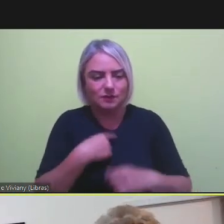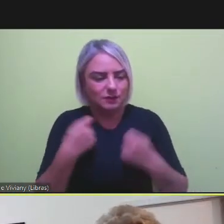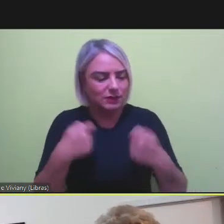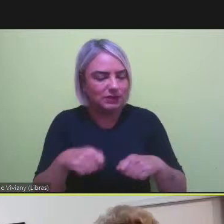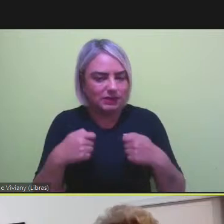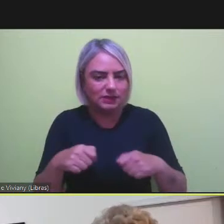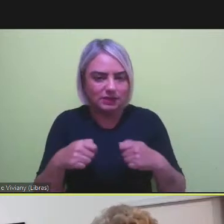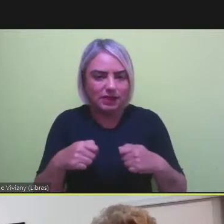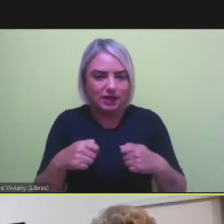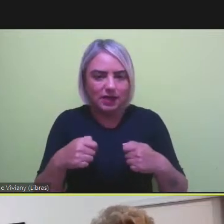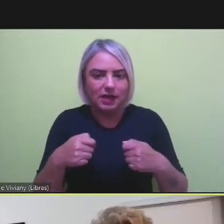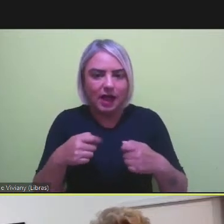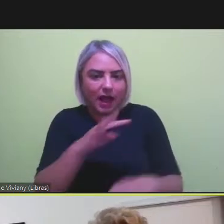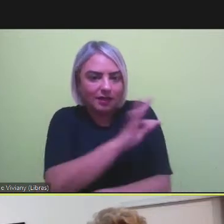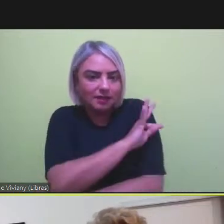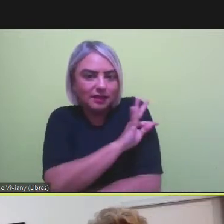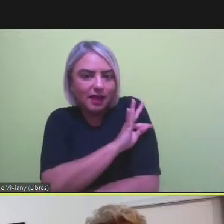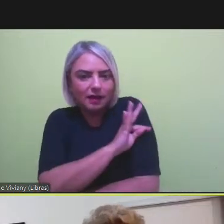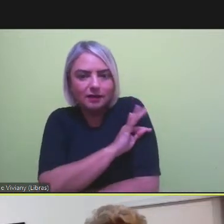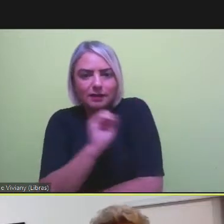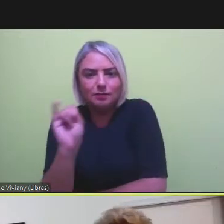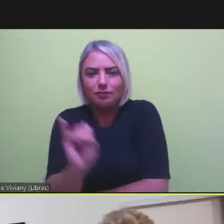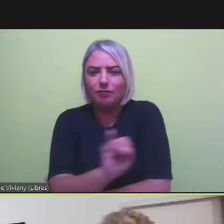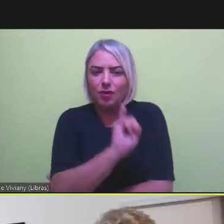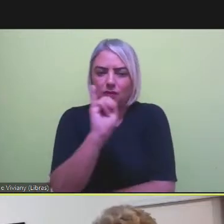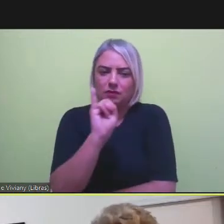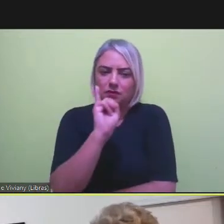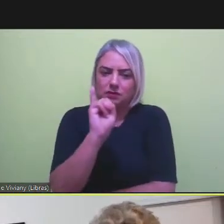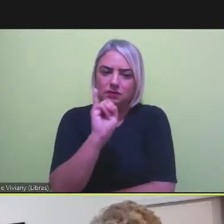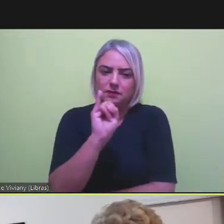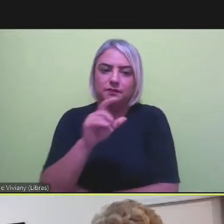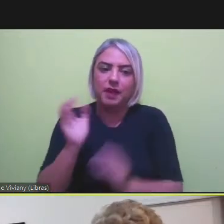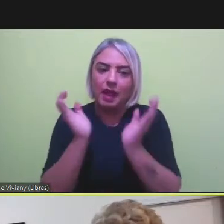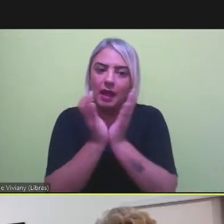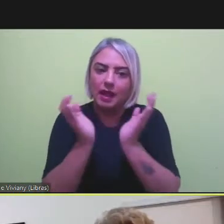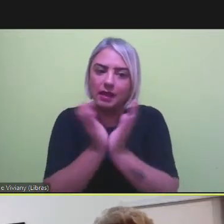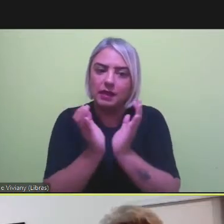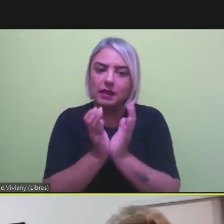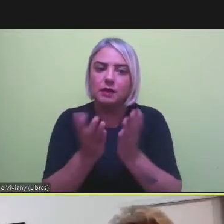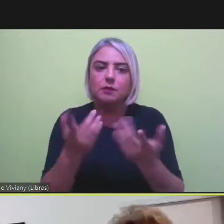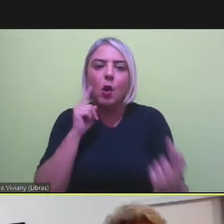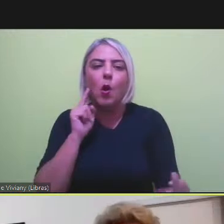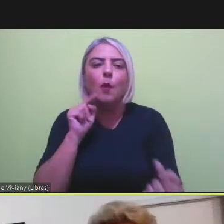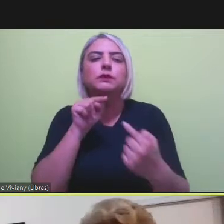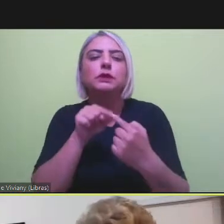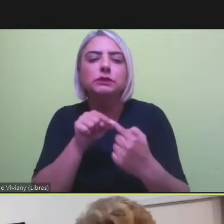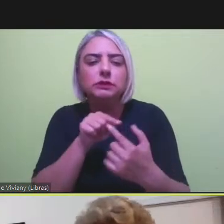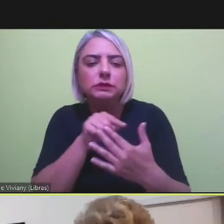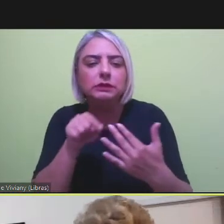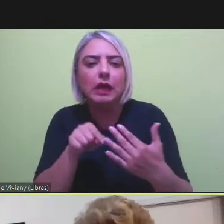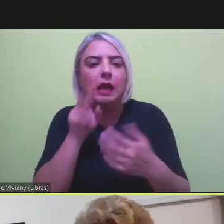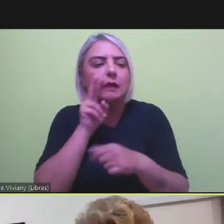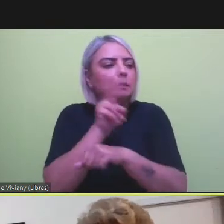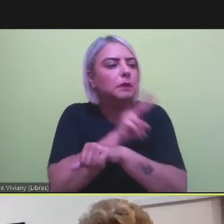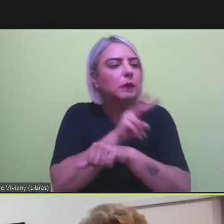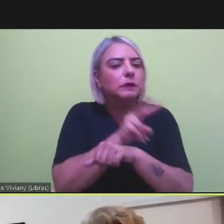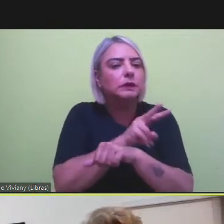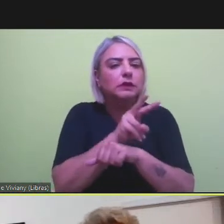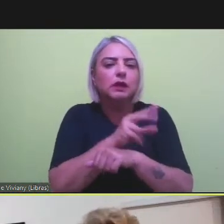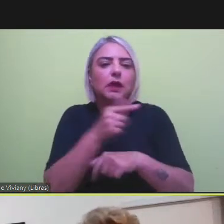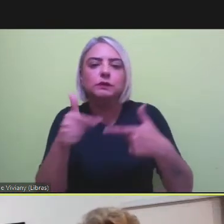we also have the technical issue of the teams that have goals